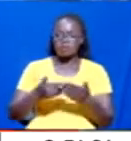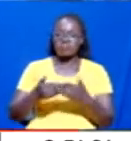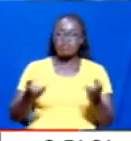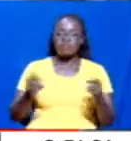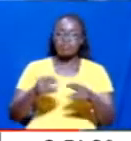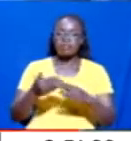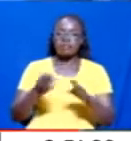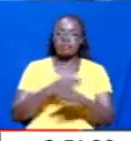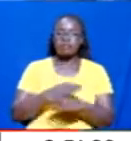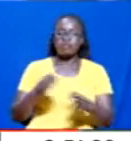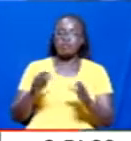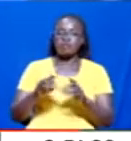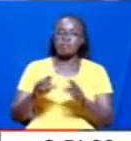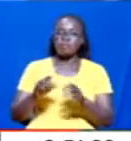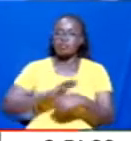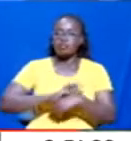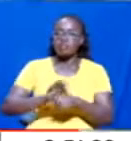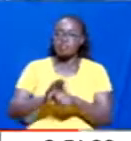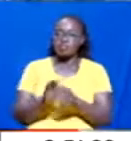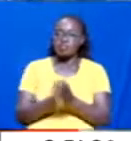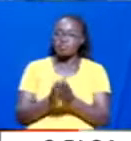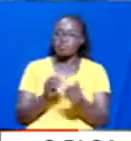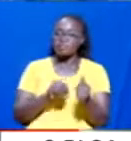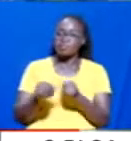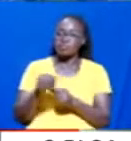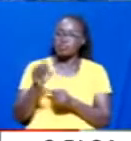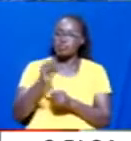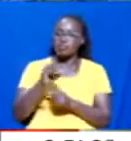The SMEs would bring about 500 containers.